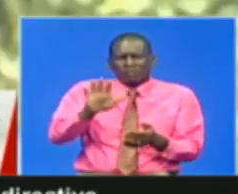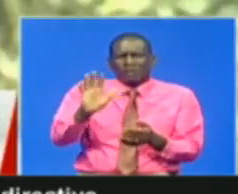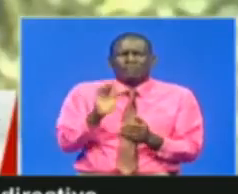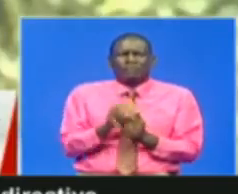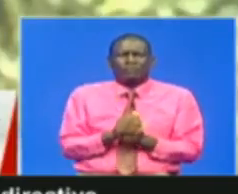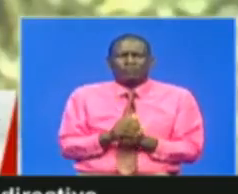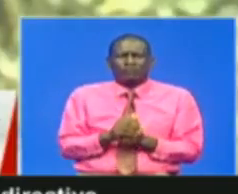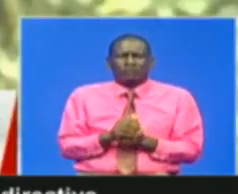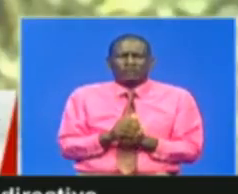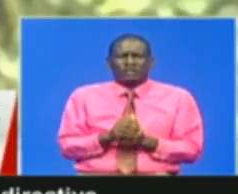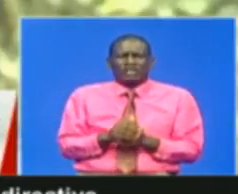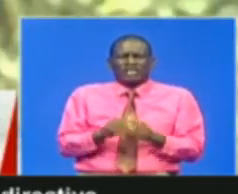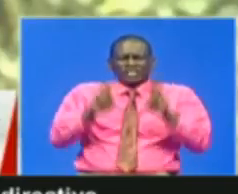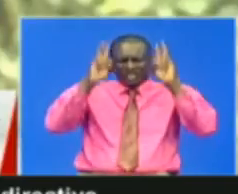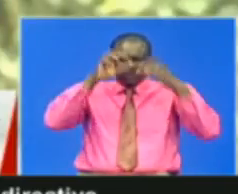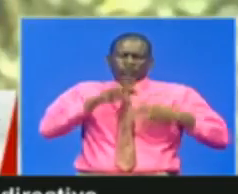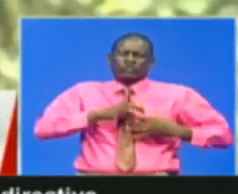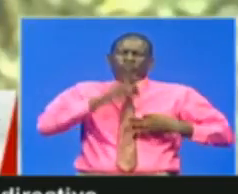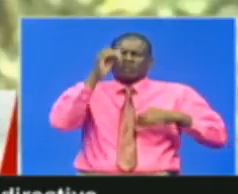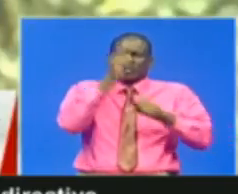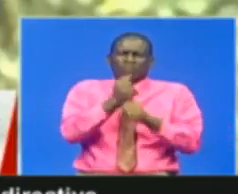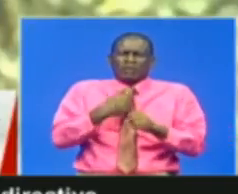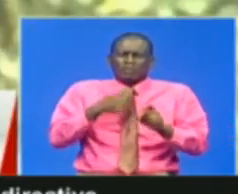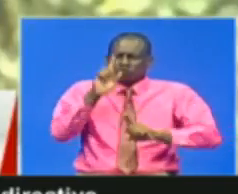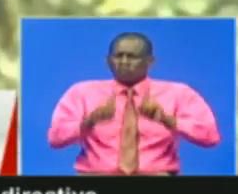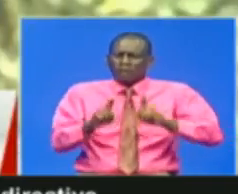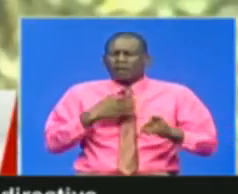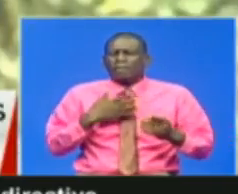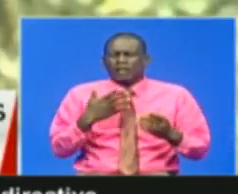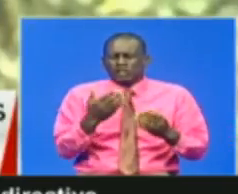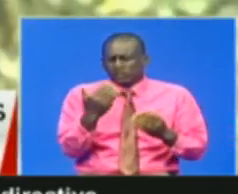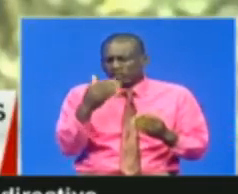Mani mashetani ndio ile ni akanichoma mtoto mkono.